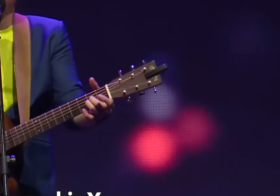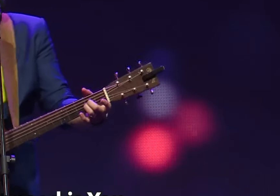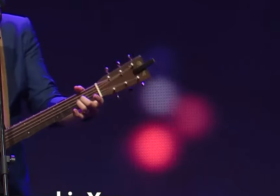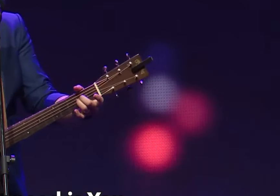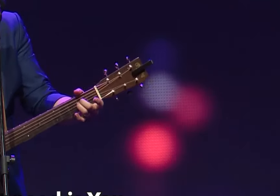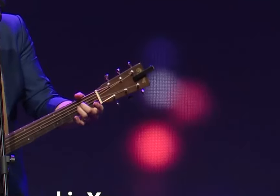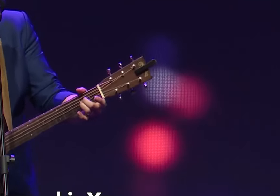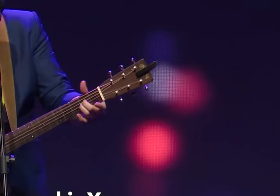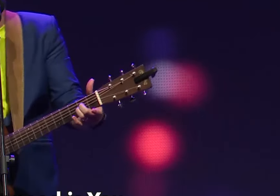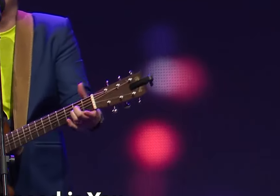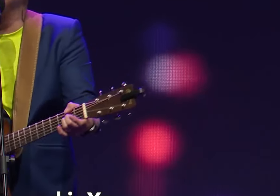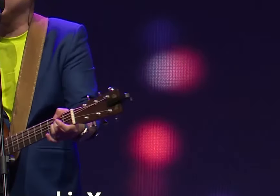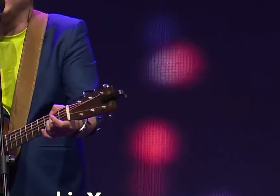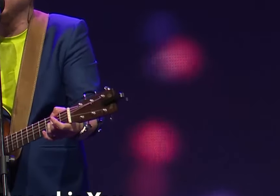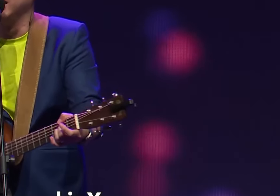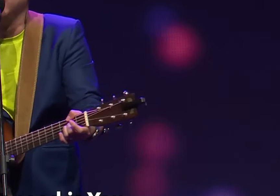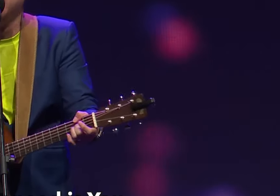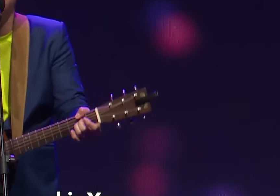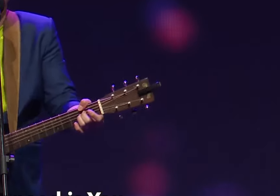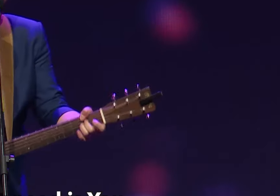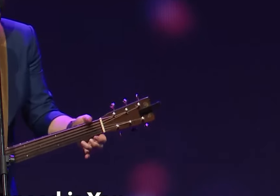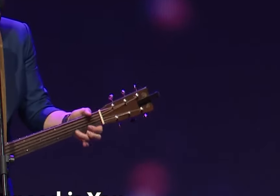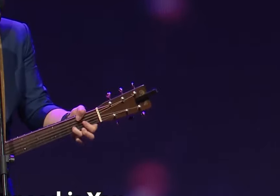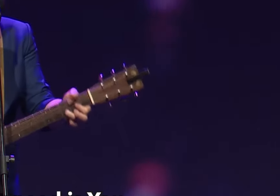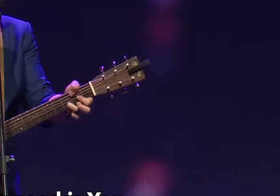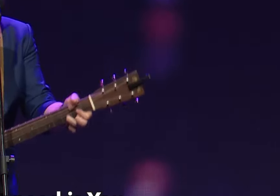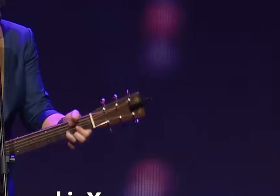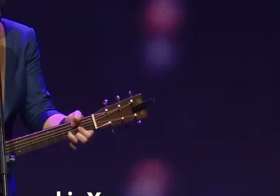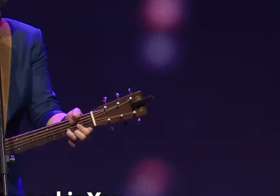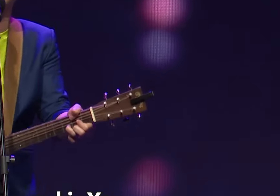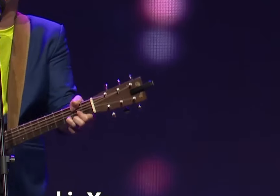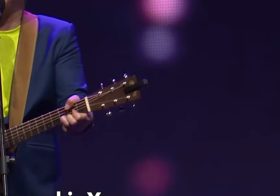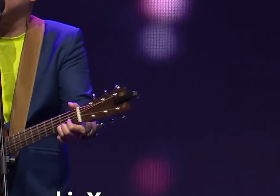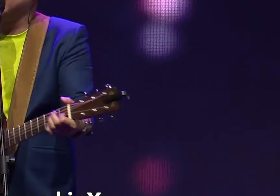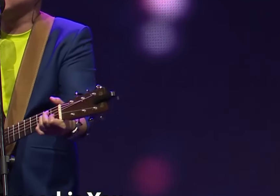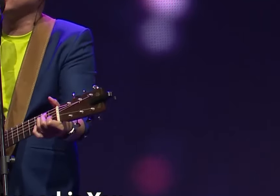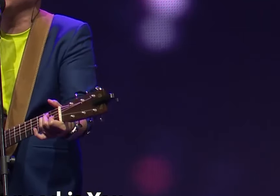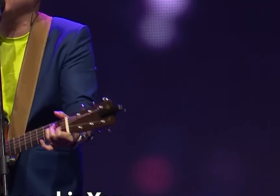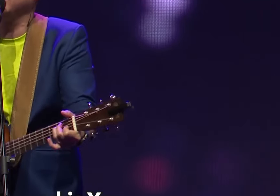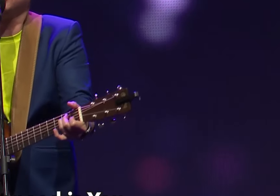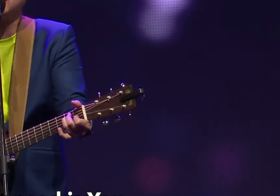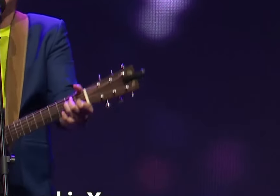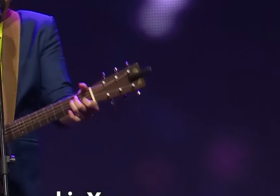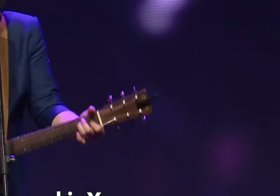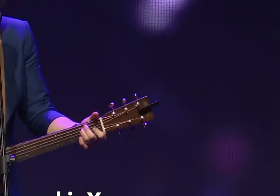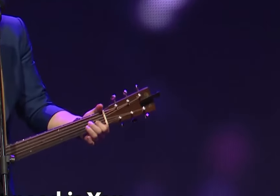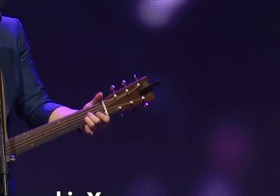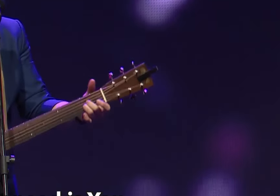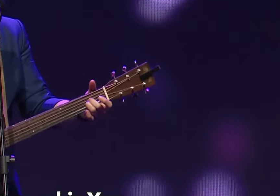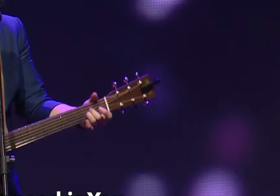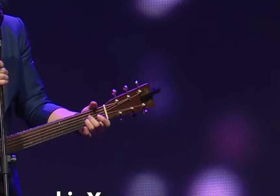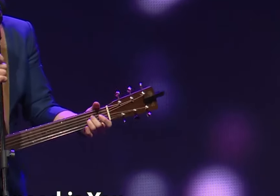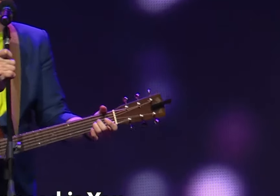you, Lord. All I ever need, Lord. All I ever need